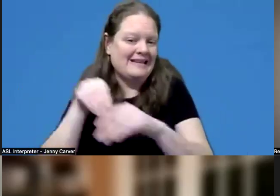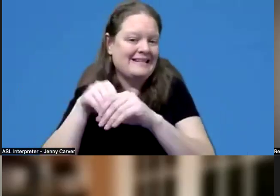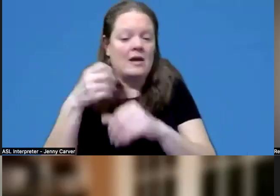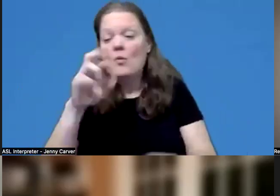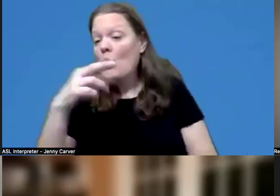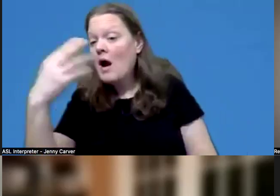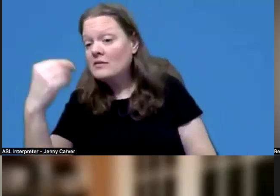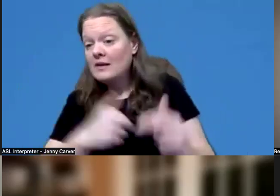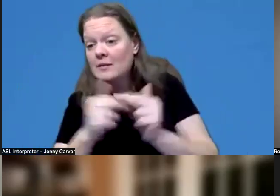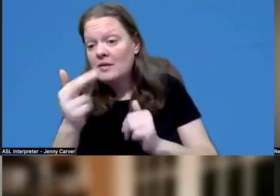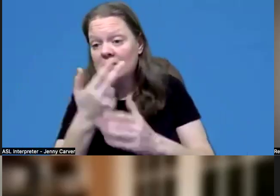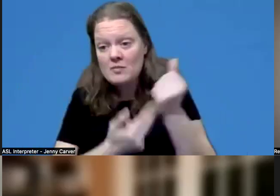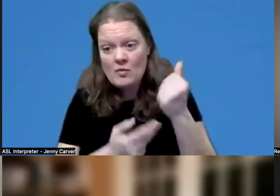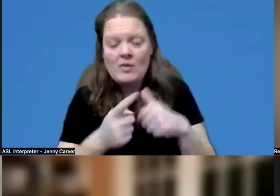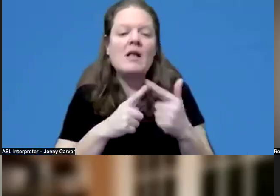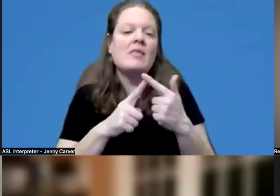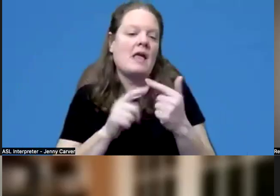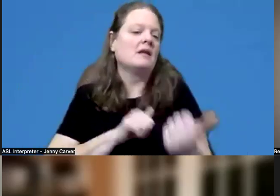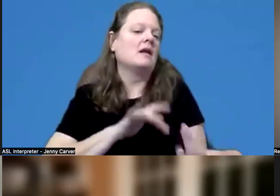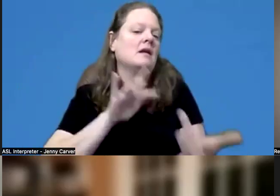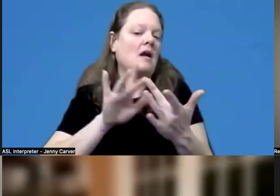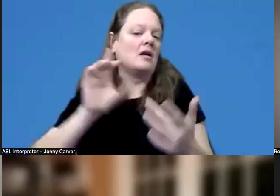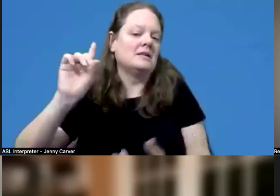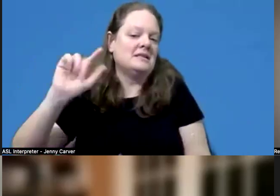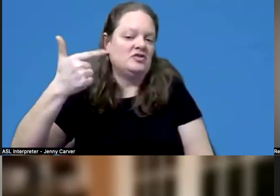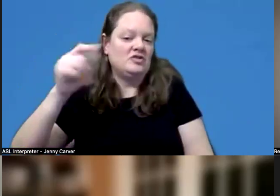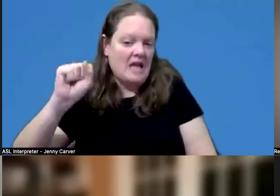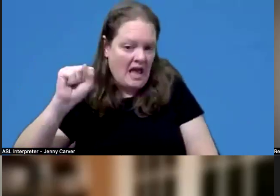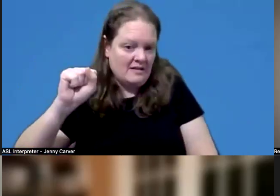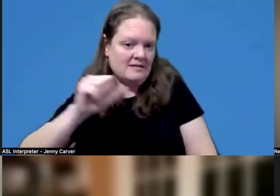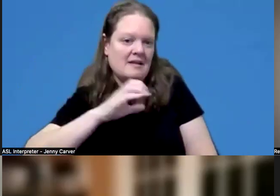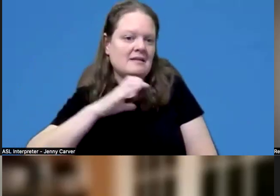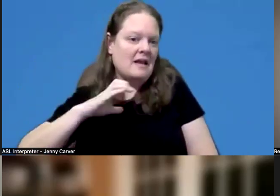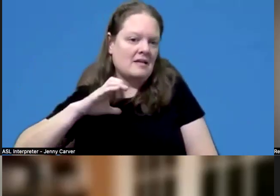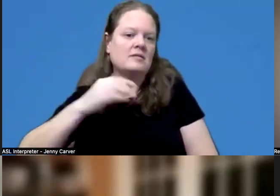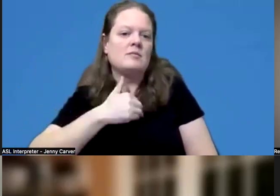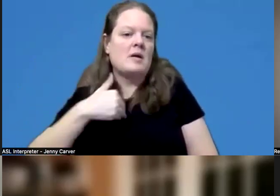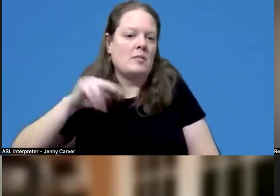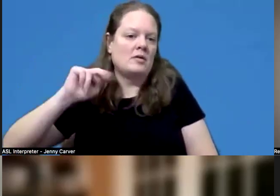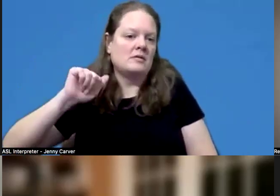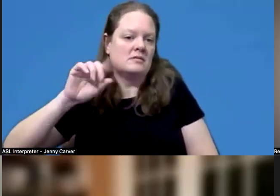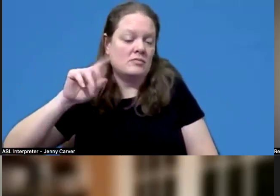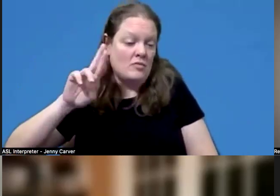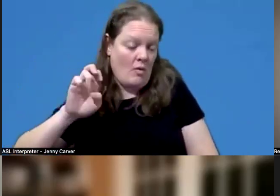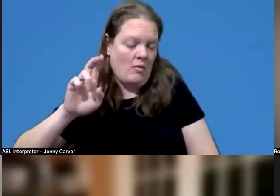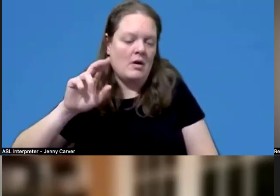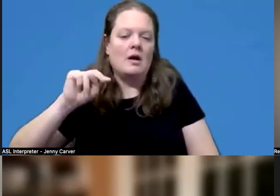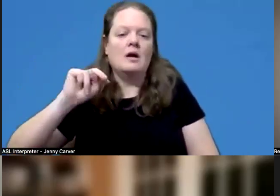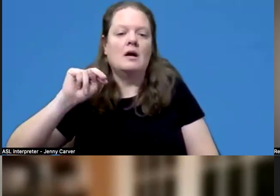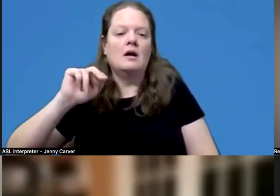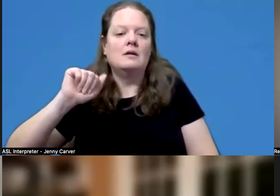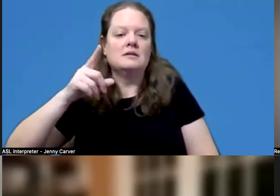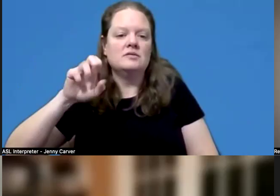outside the building, and then be in contact with DGS, as Councilmember Nadeau said, so that we can get those things